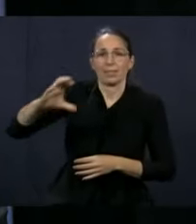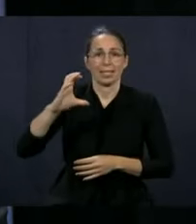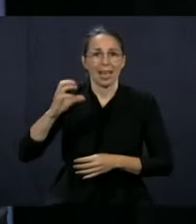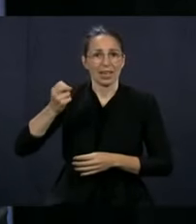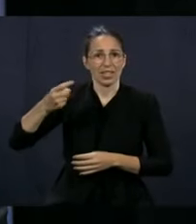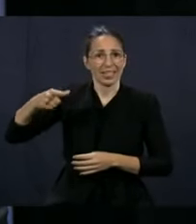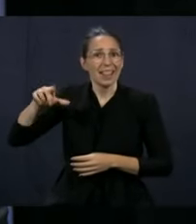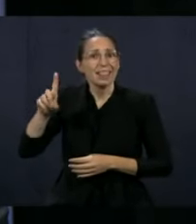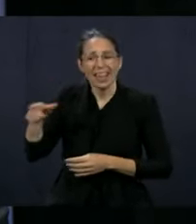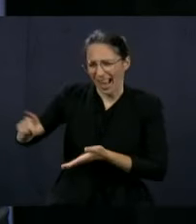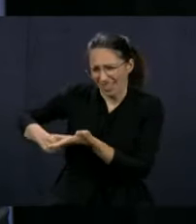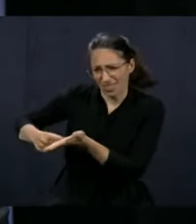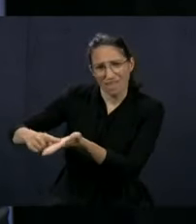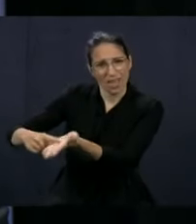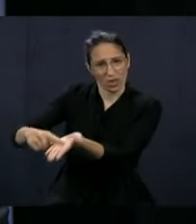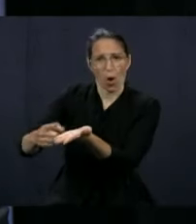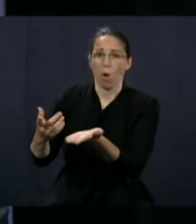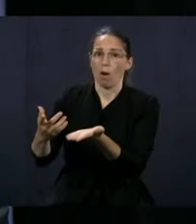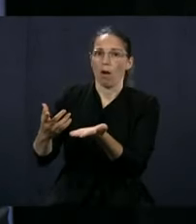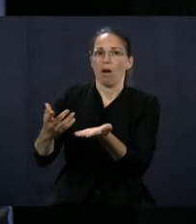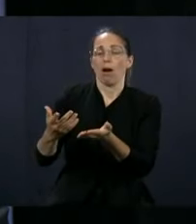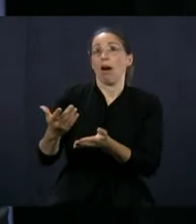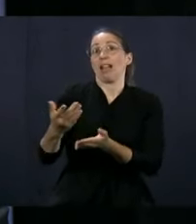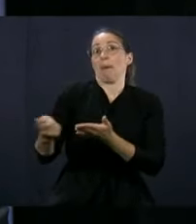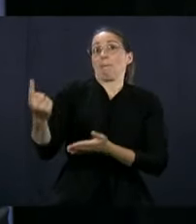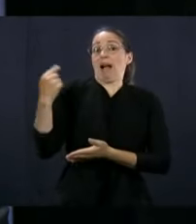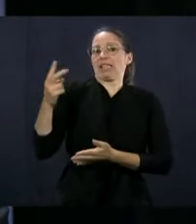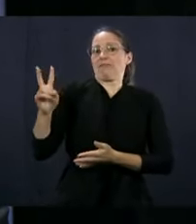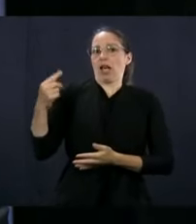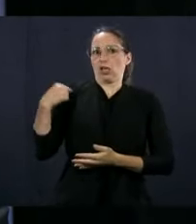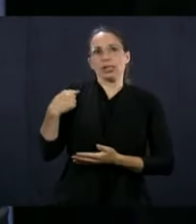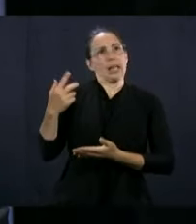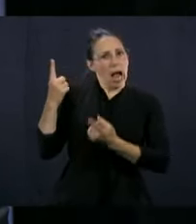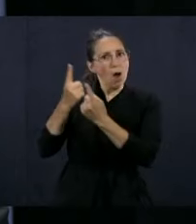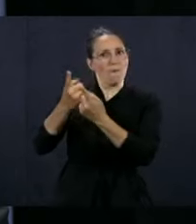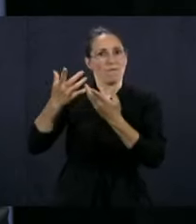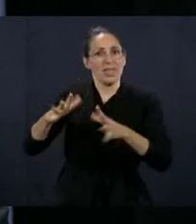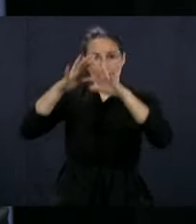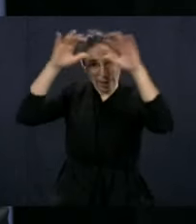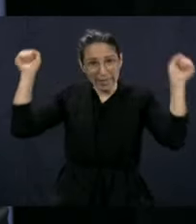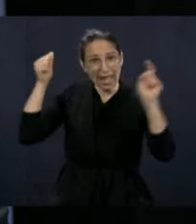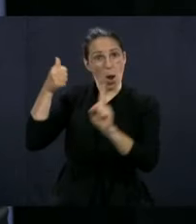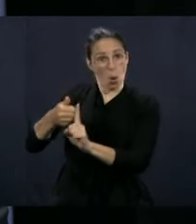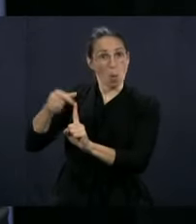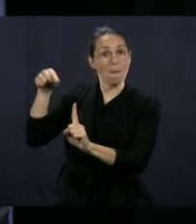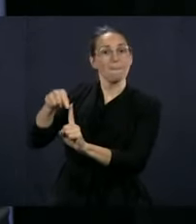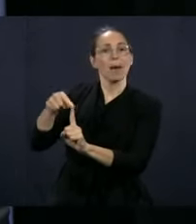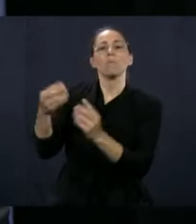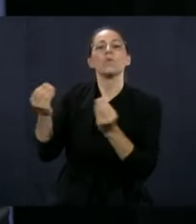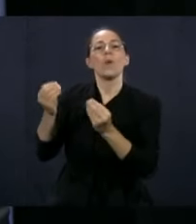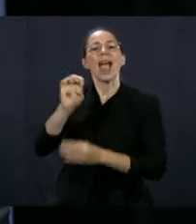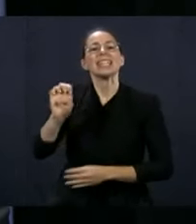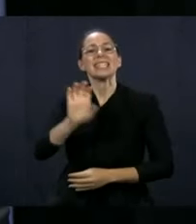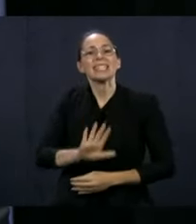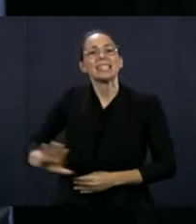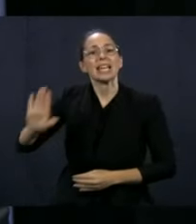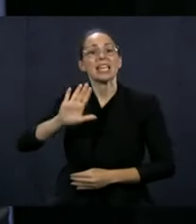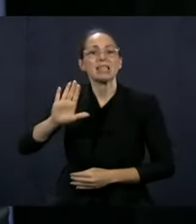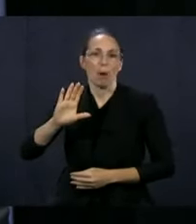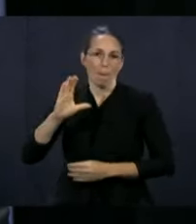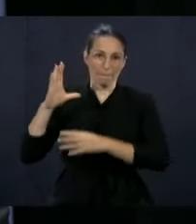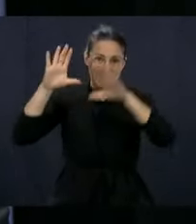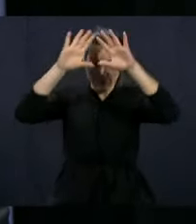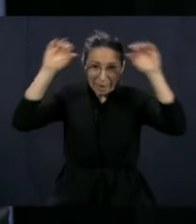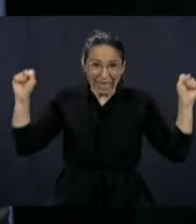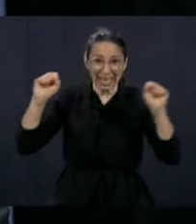renovate our CHSLDs. Just last Friday, I met with the president of the Eastern Township CIUS, who said